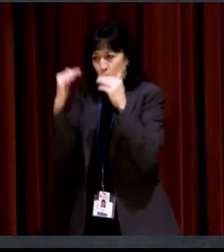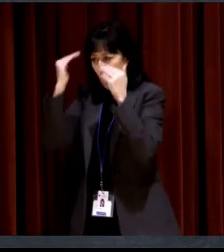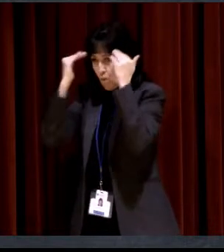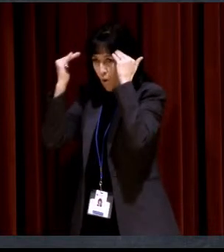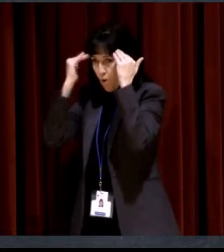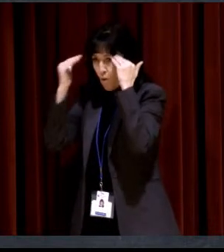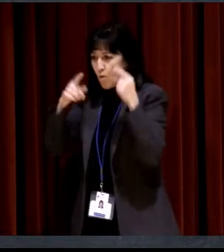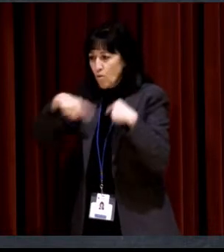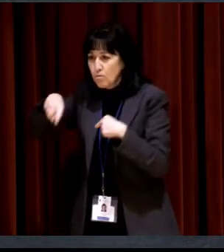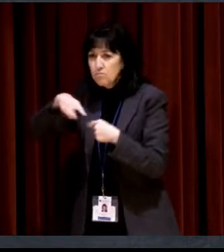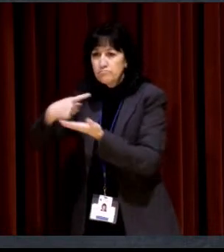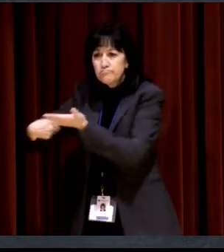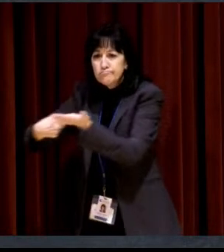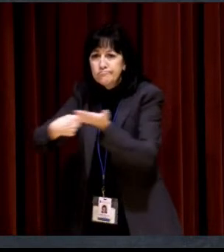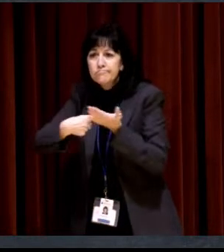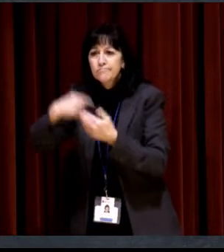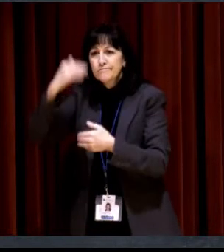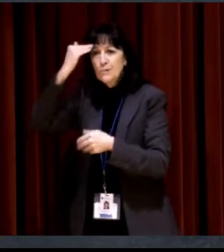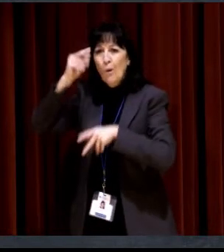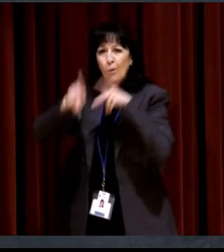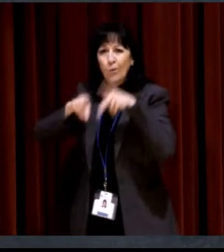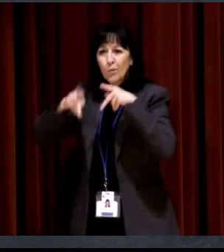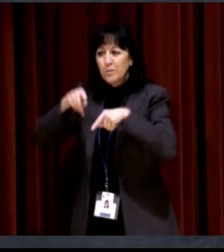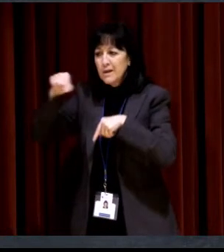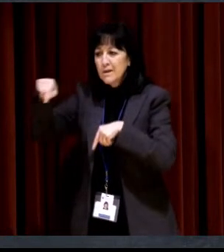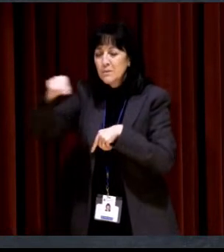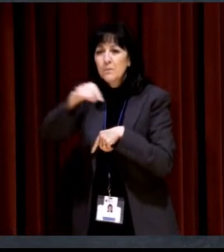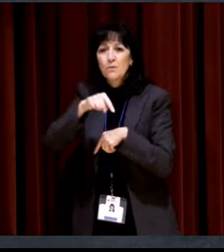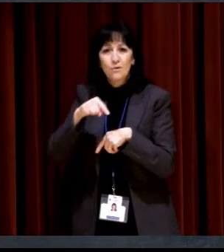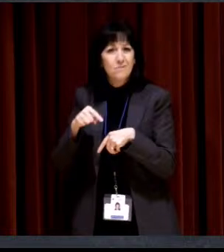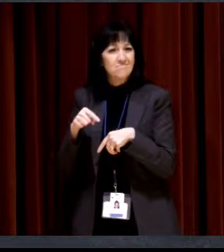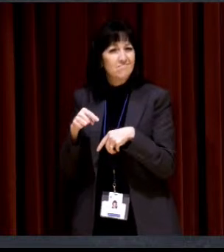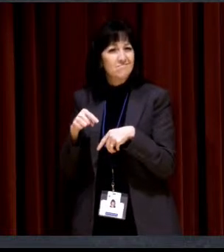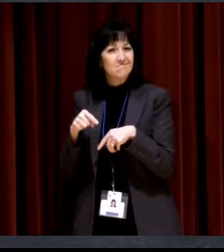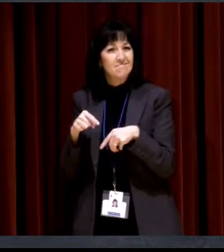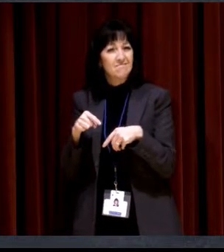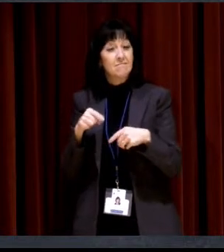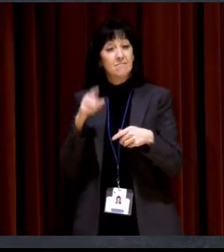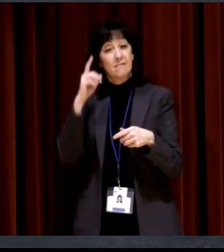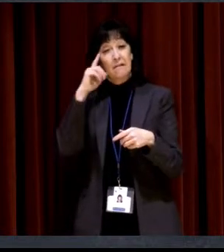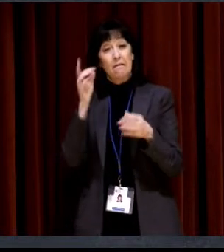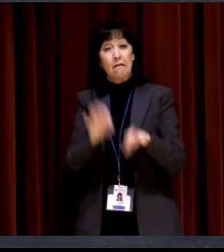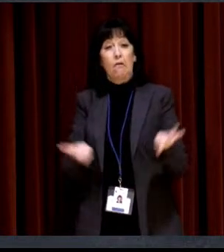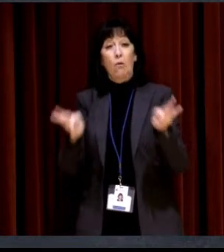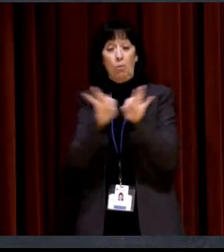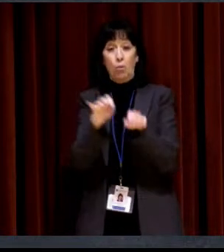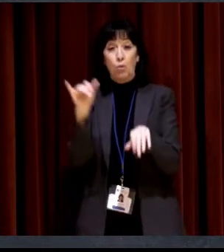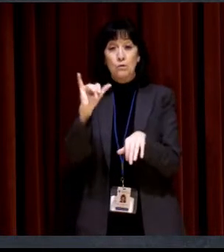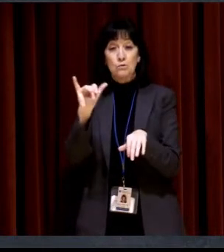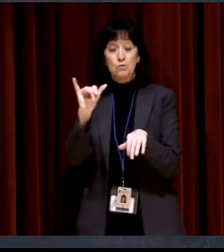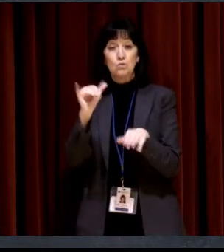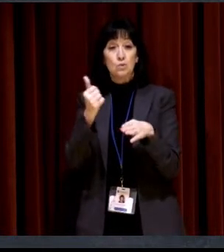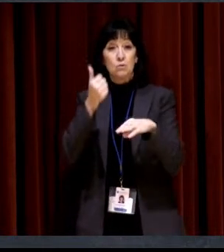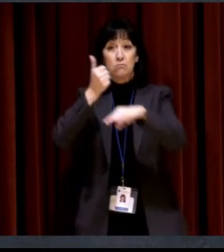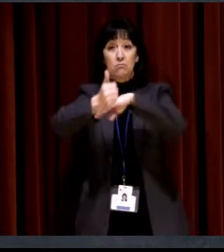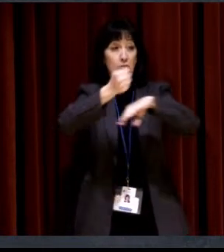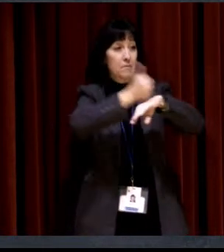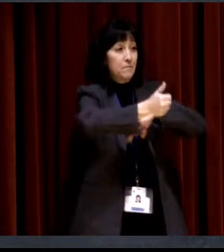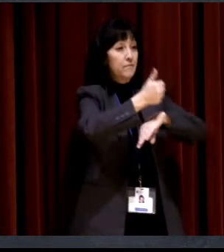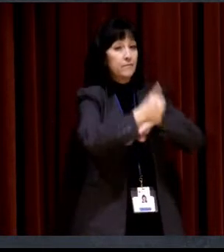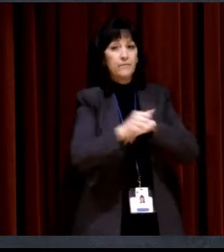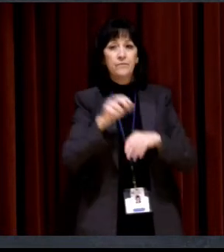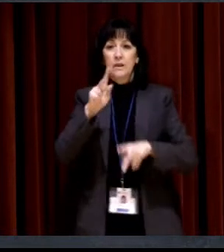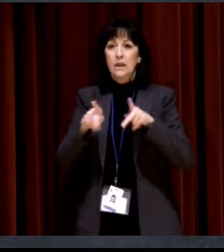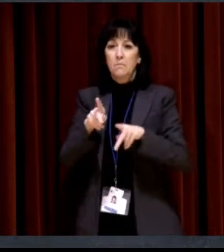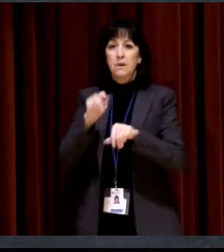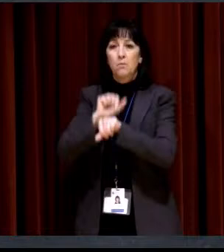same goals. And so when you talked about not blaming people, also not working in silos, I would just love to